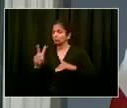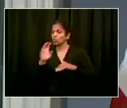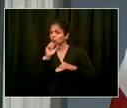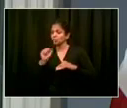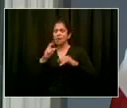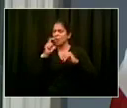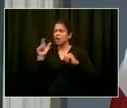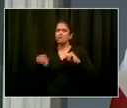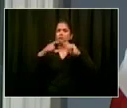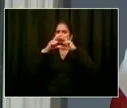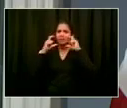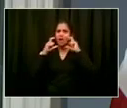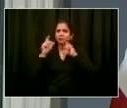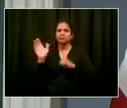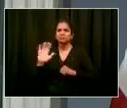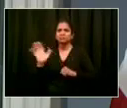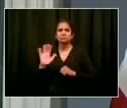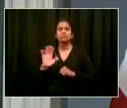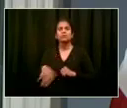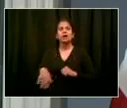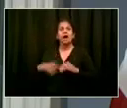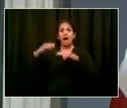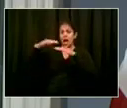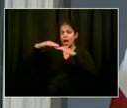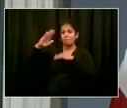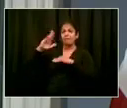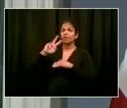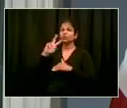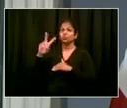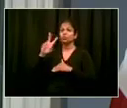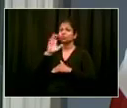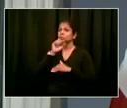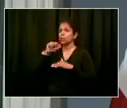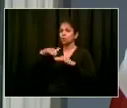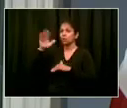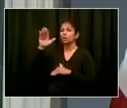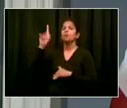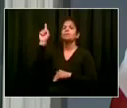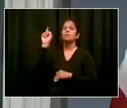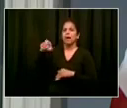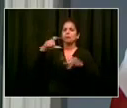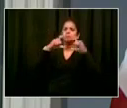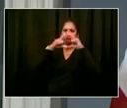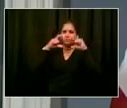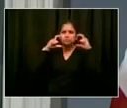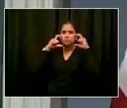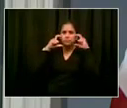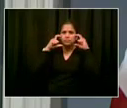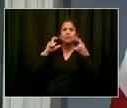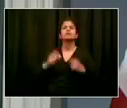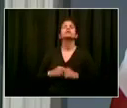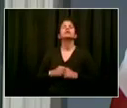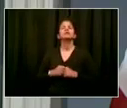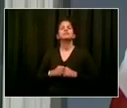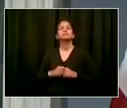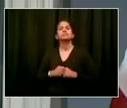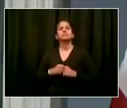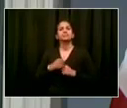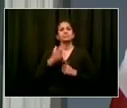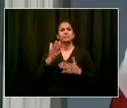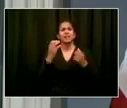snugly over the nose and mouth and under the chin. If you're able to, find a mask that is specifically made for